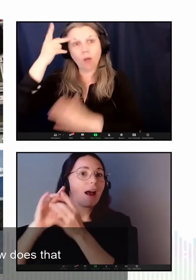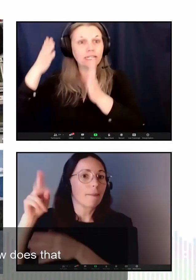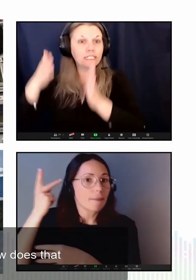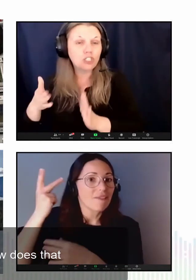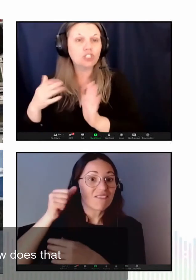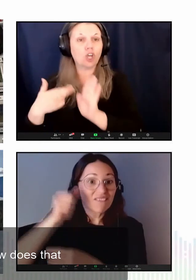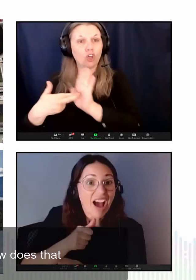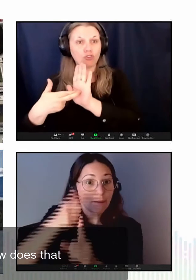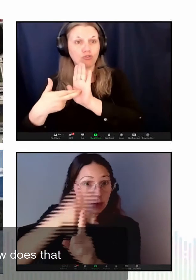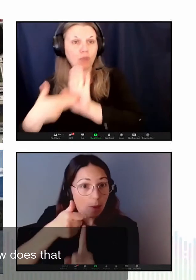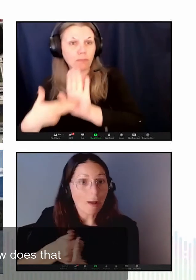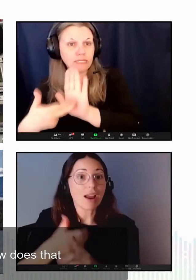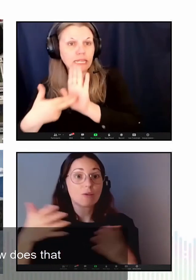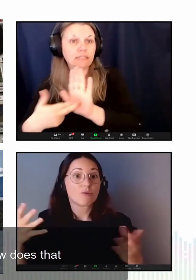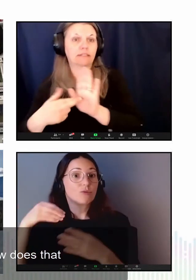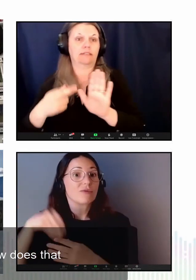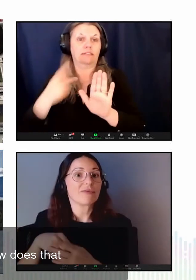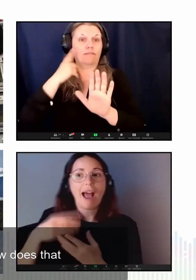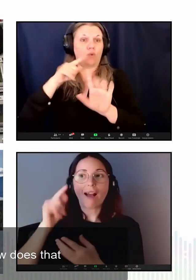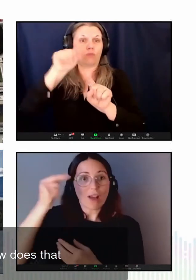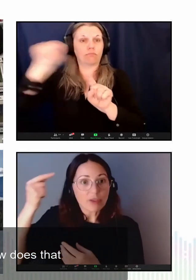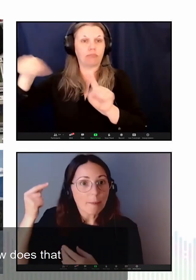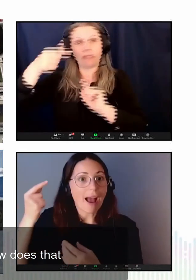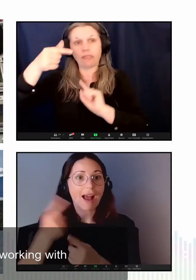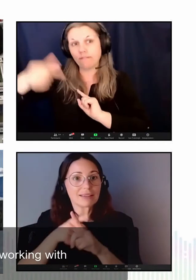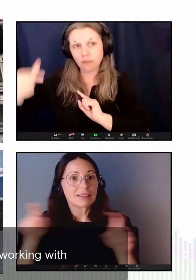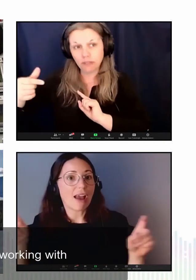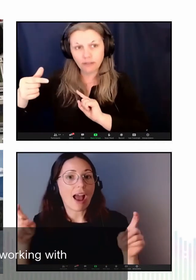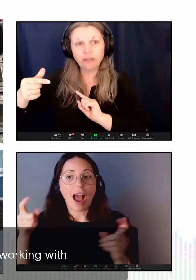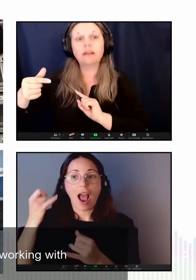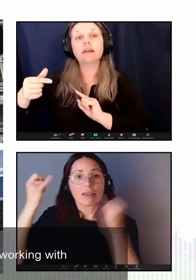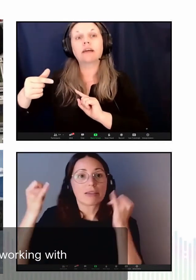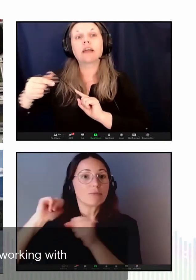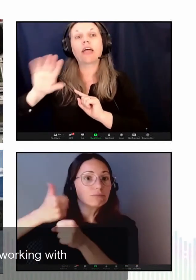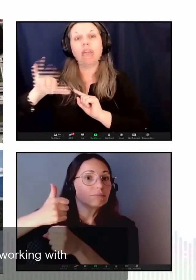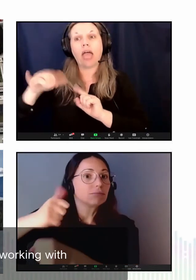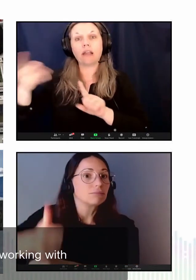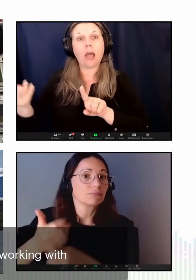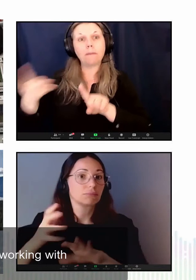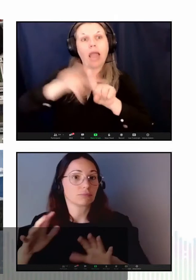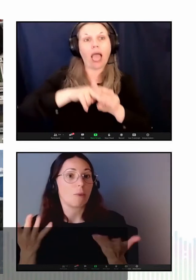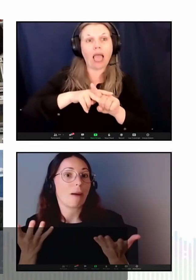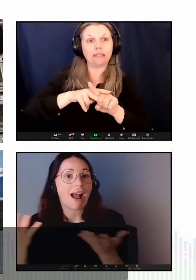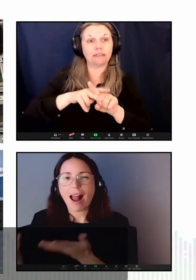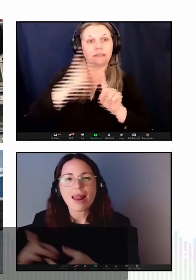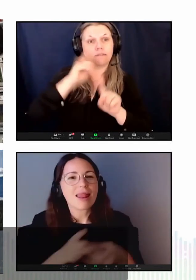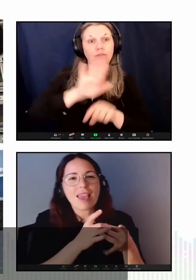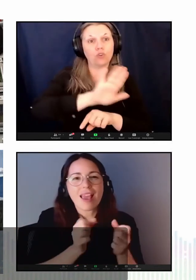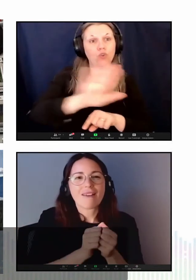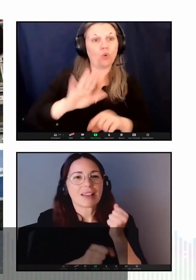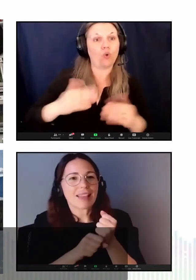different governments and initiatives, how does that sort of intersect with the work you're now doing, working with youth